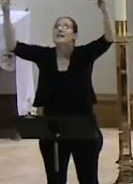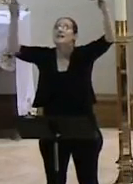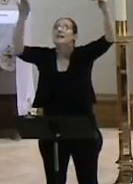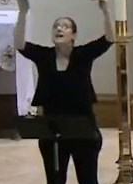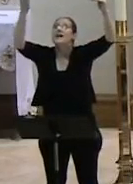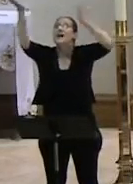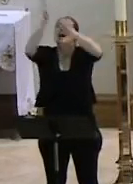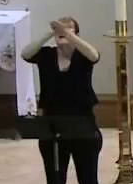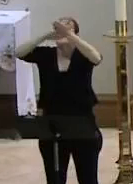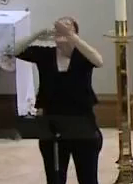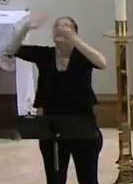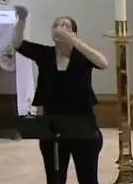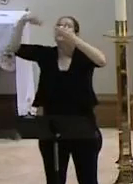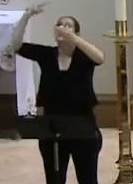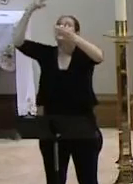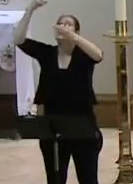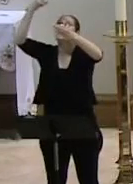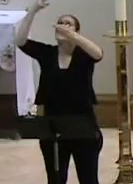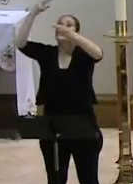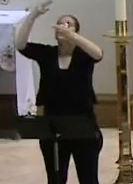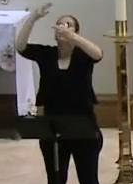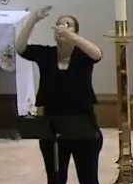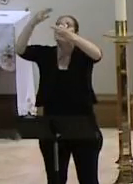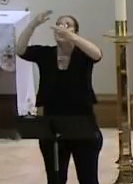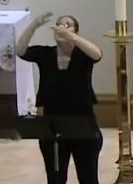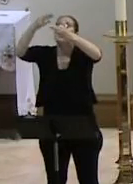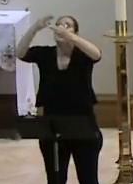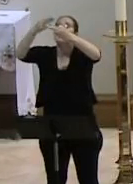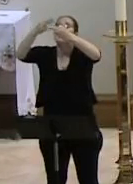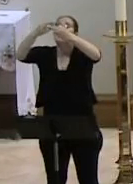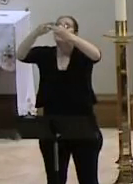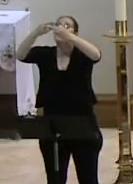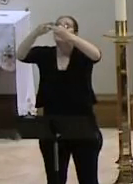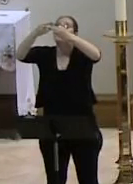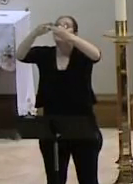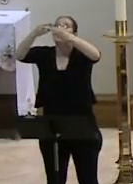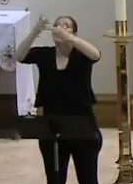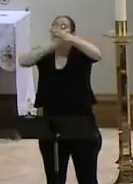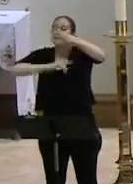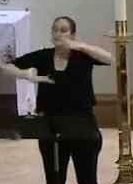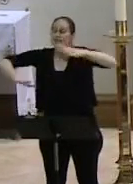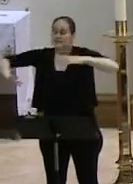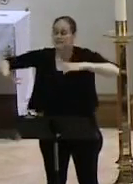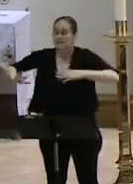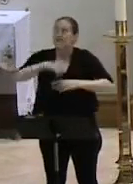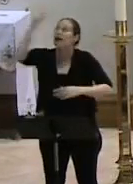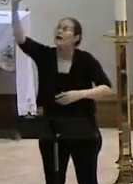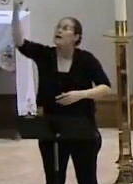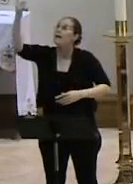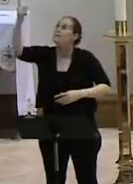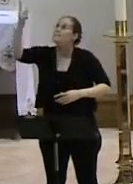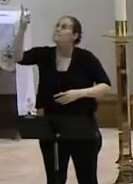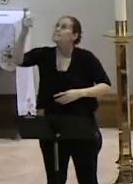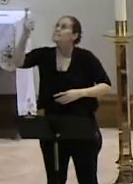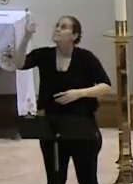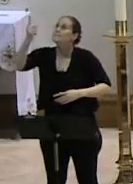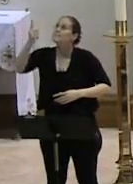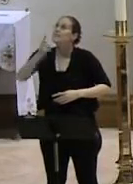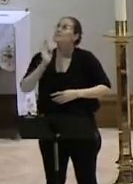heaven, hallowed be thy name. Thy kingdom